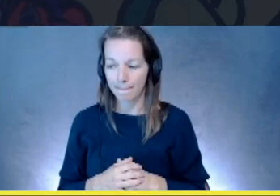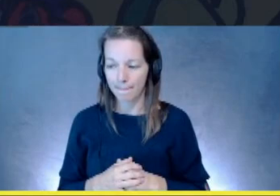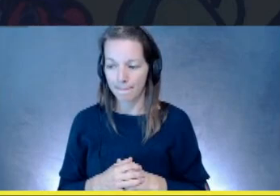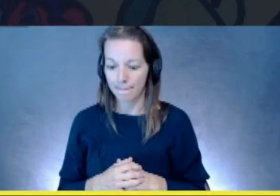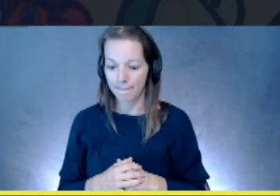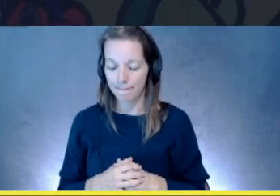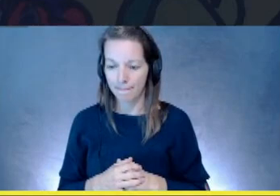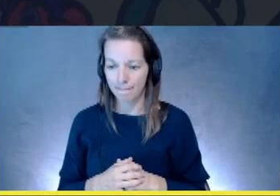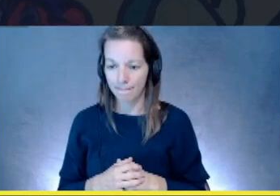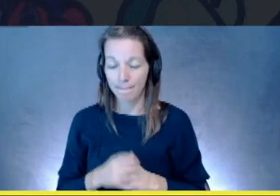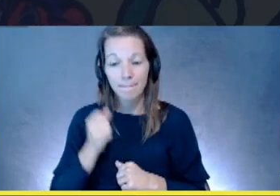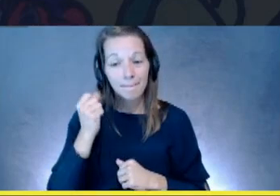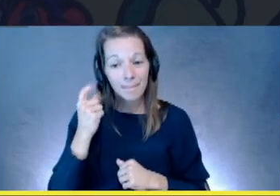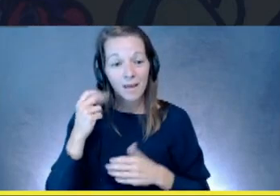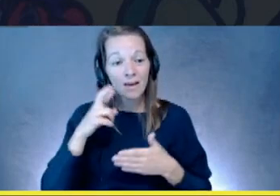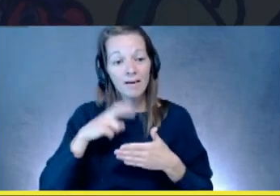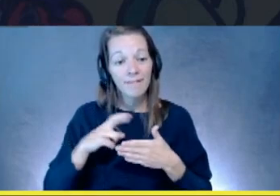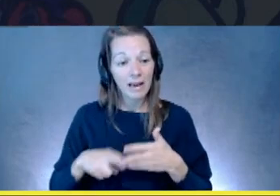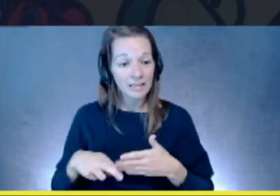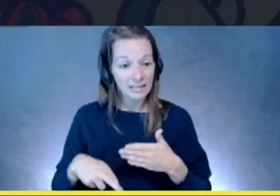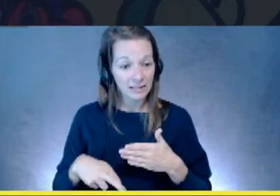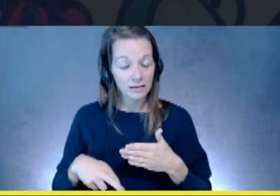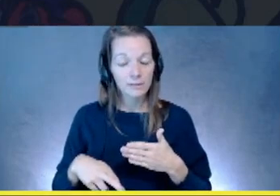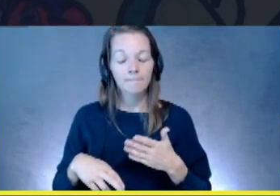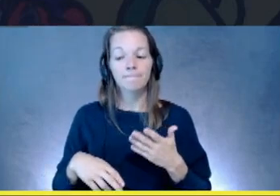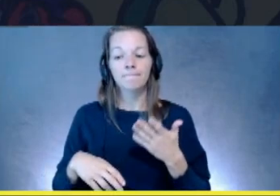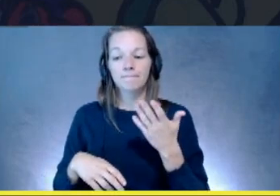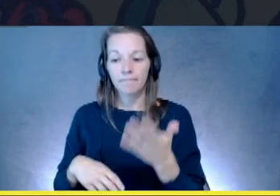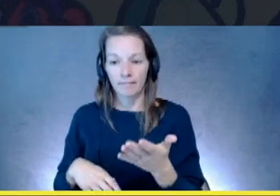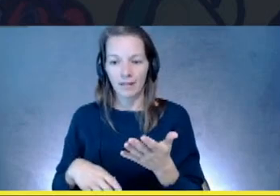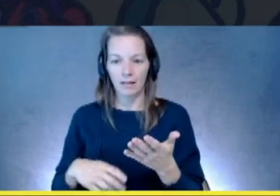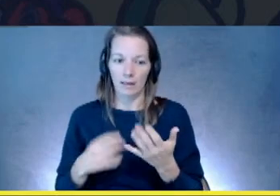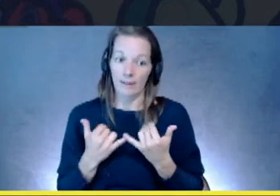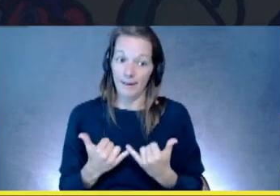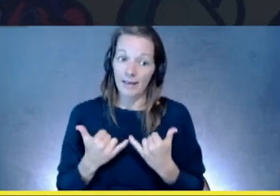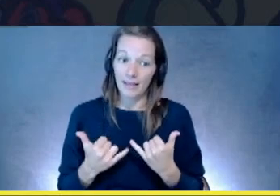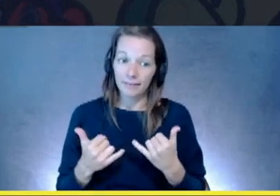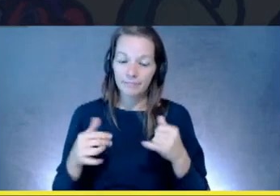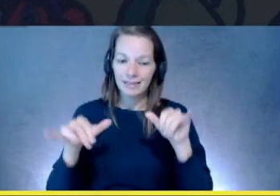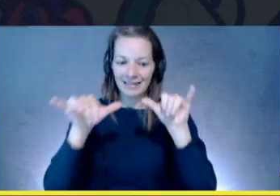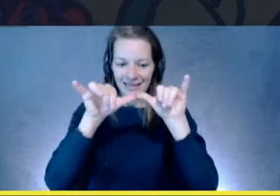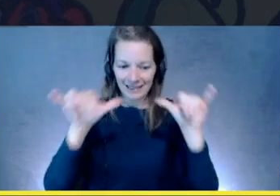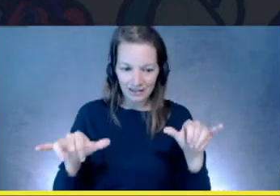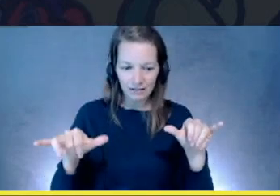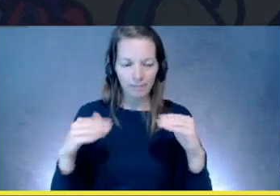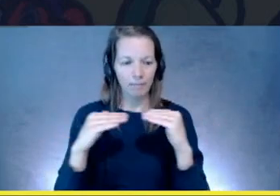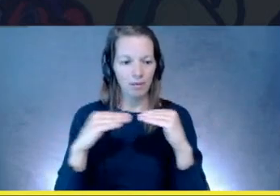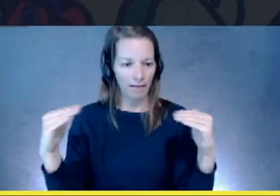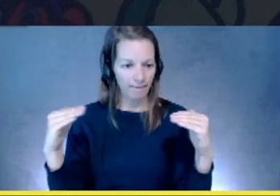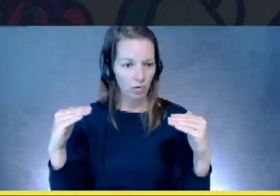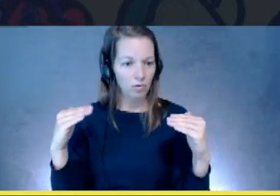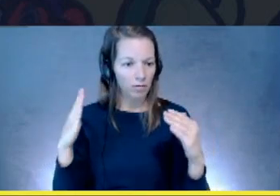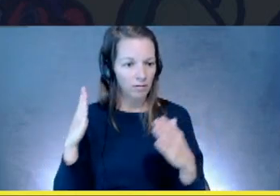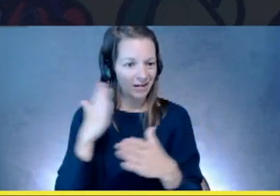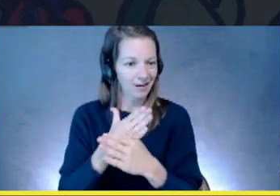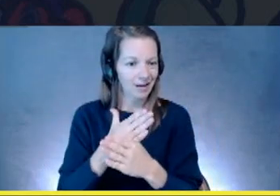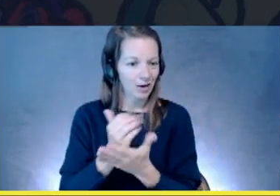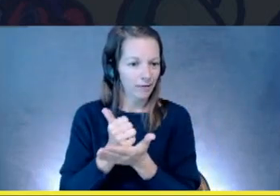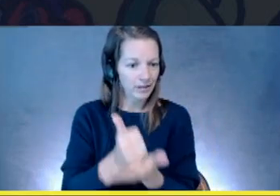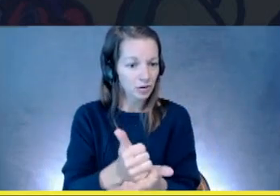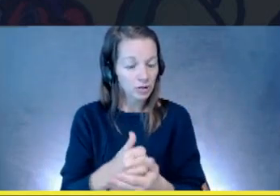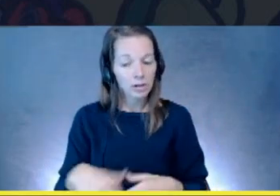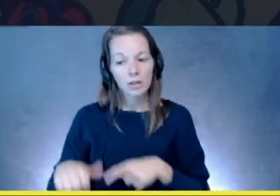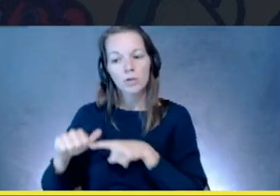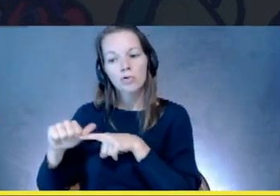So our findings really highlight the need for immediate and systems level intervention and training that's also focused on the value